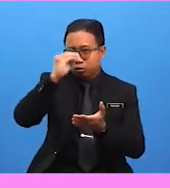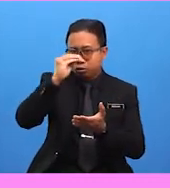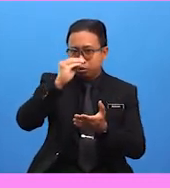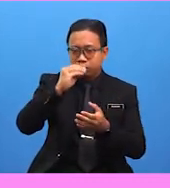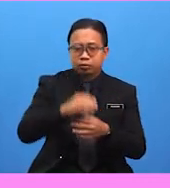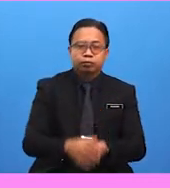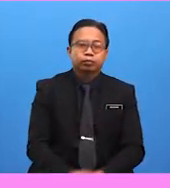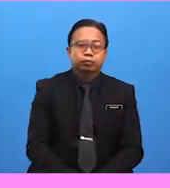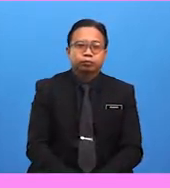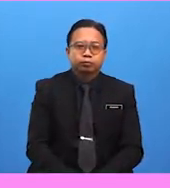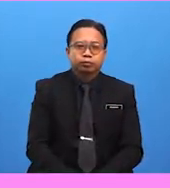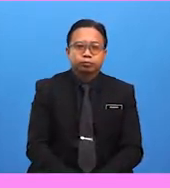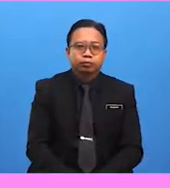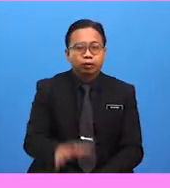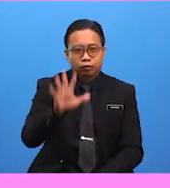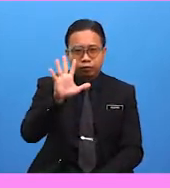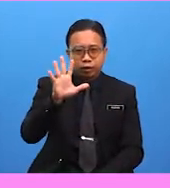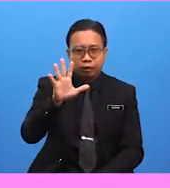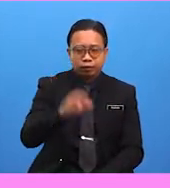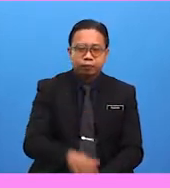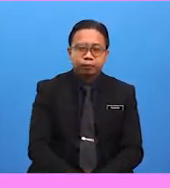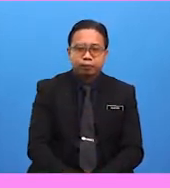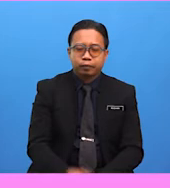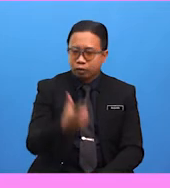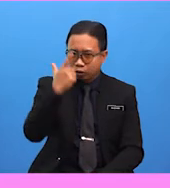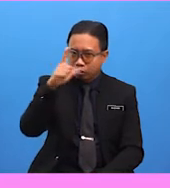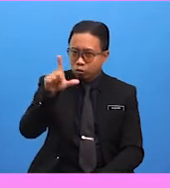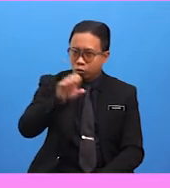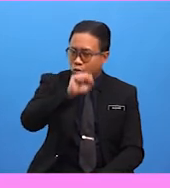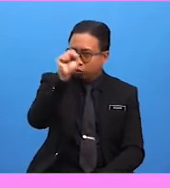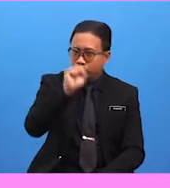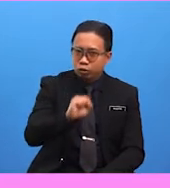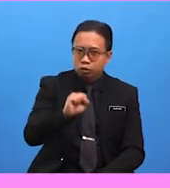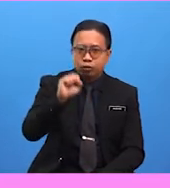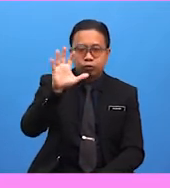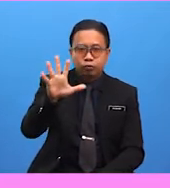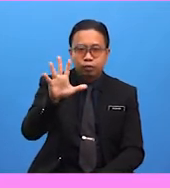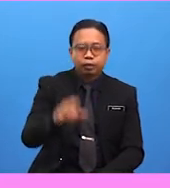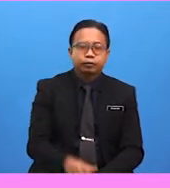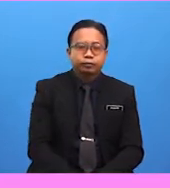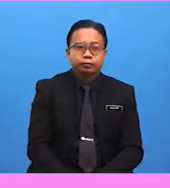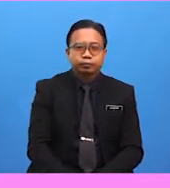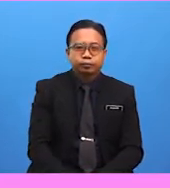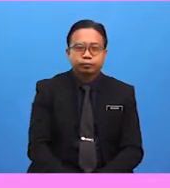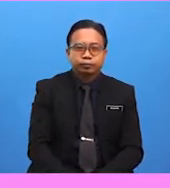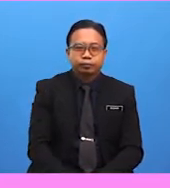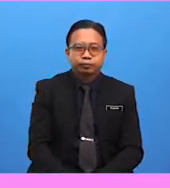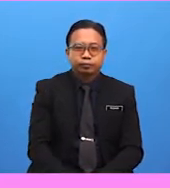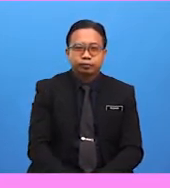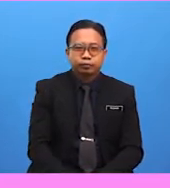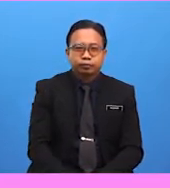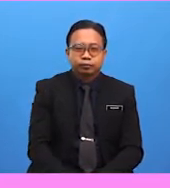career. And finally, look at question 5.